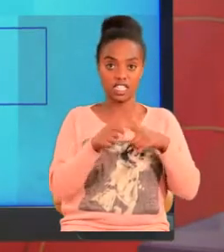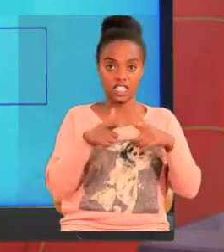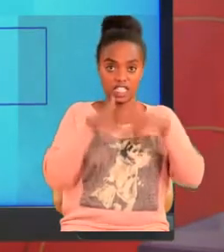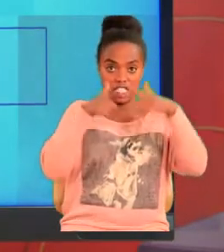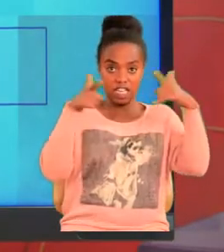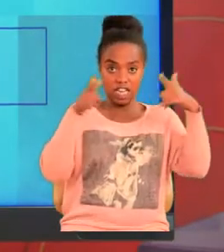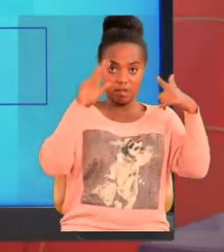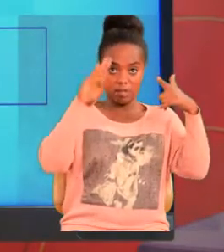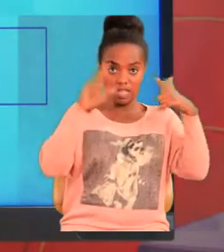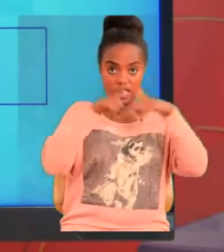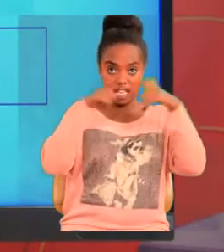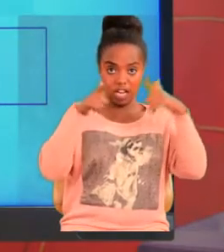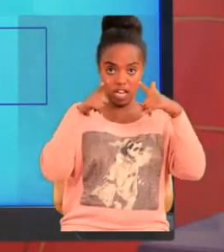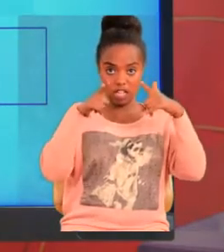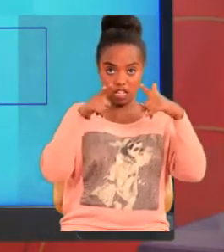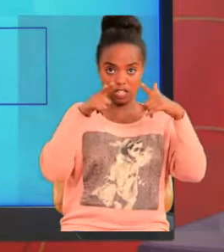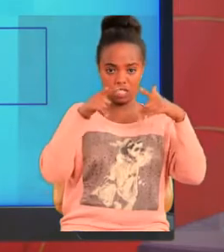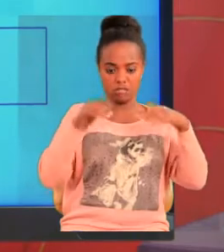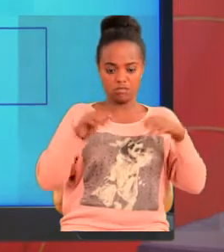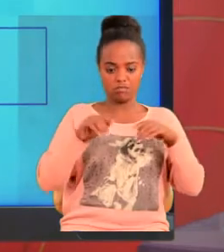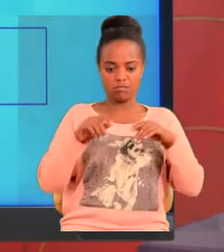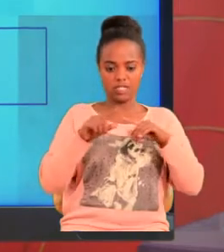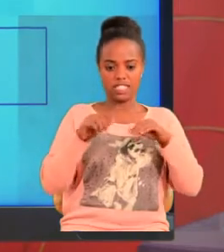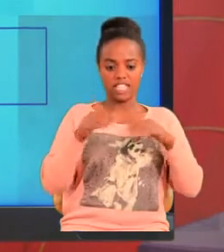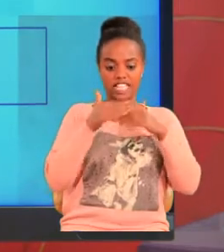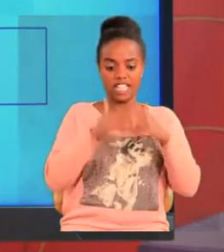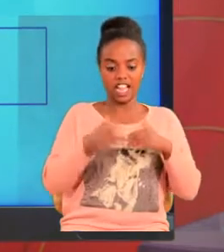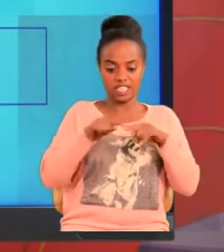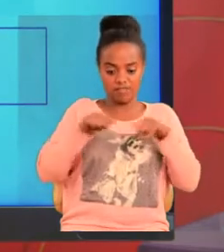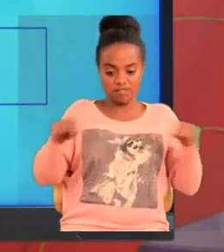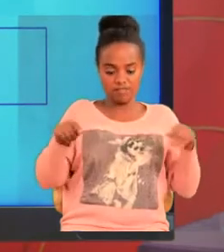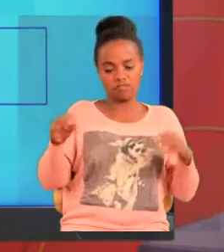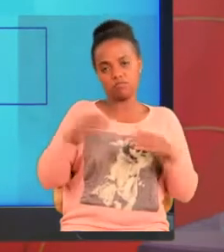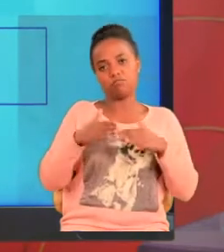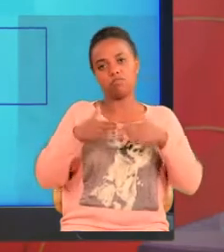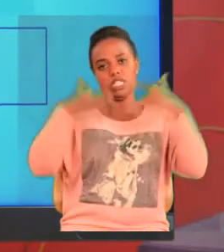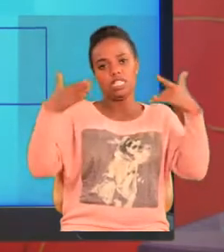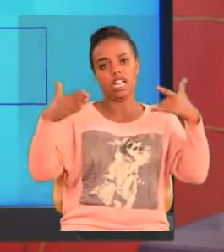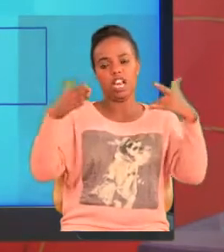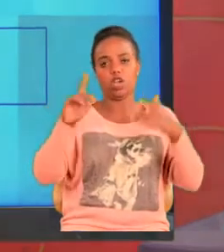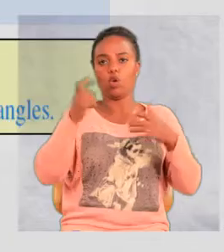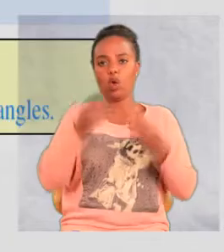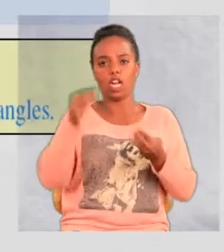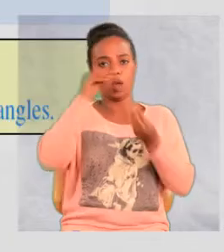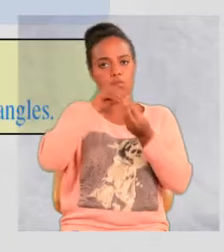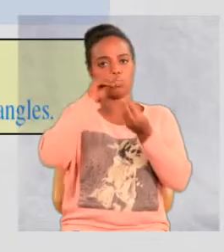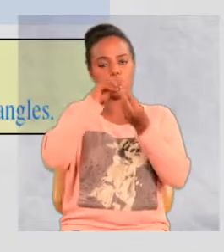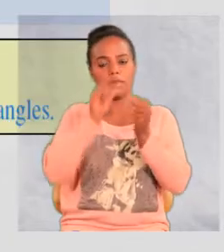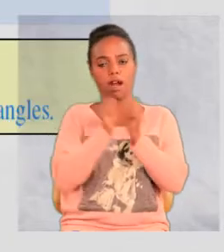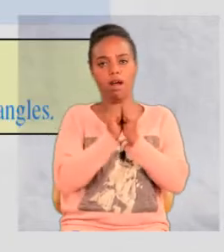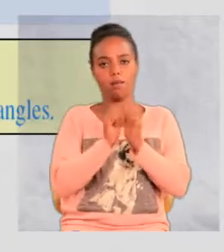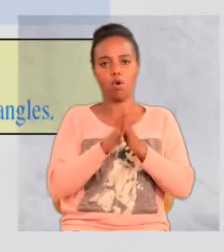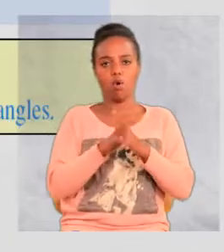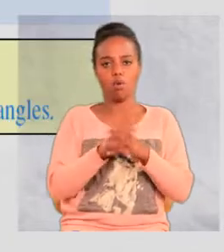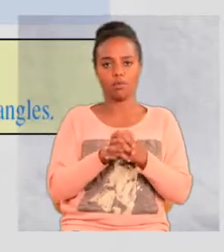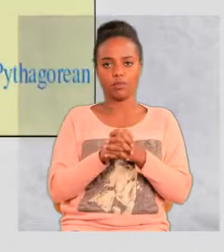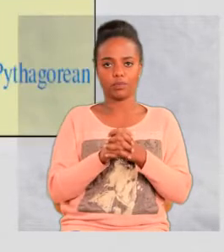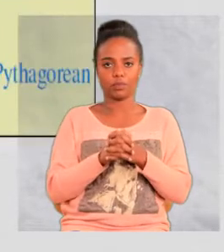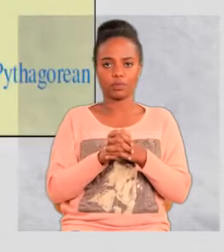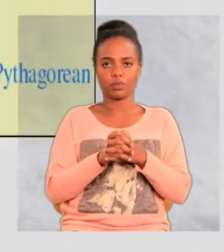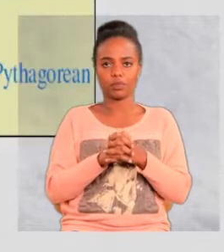side opposed to this angle will be also bigger. This is the meaning. So now let's continue to the next part.